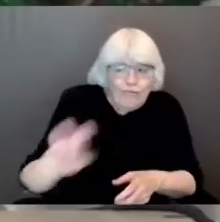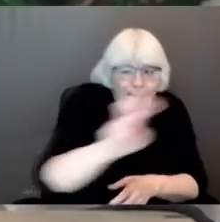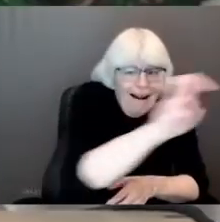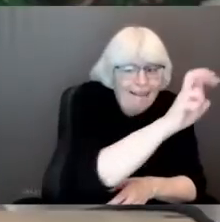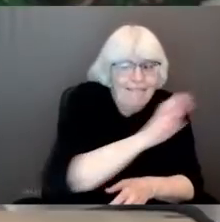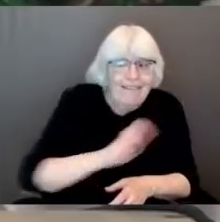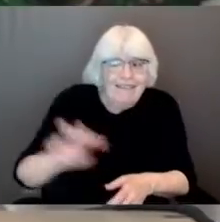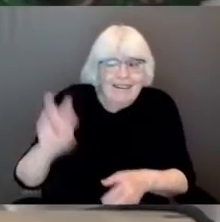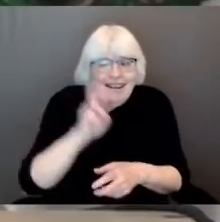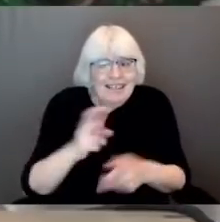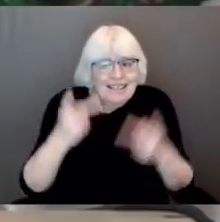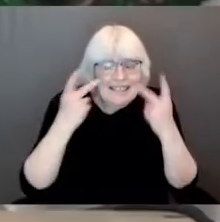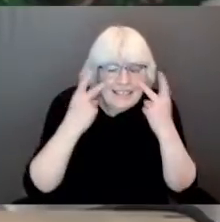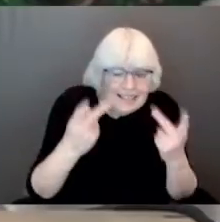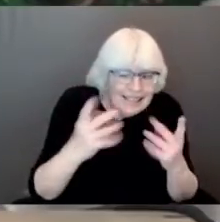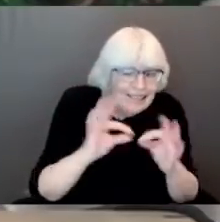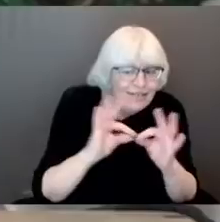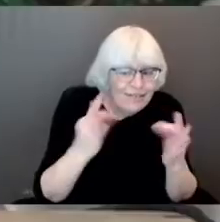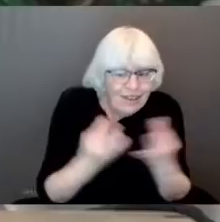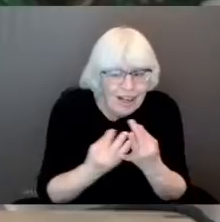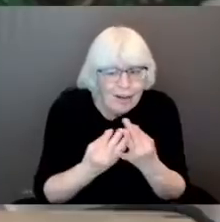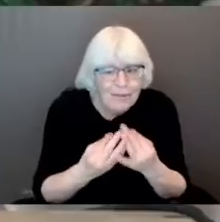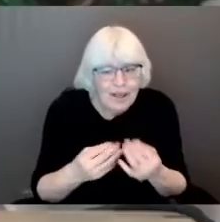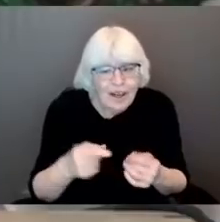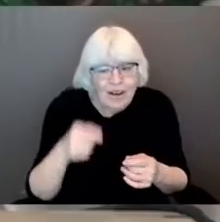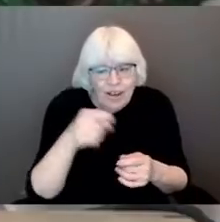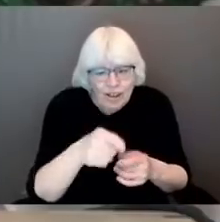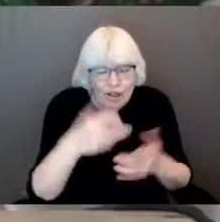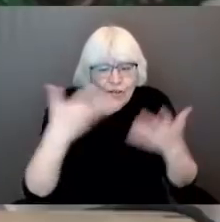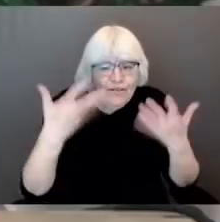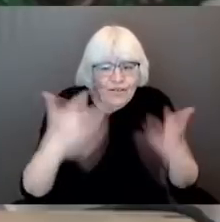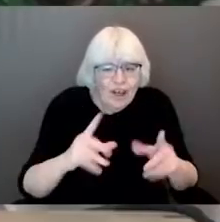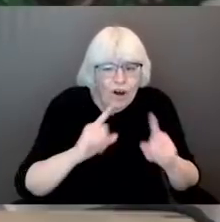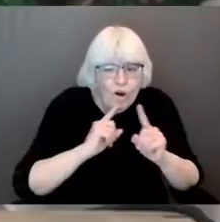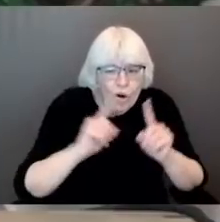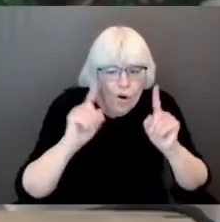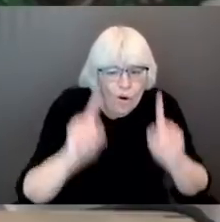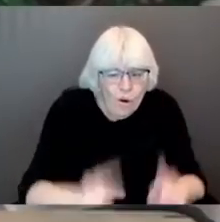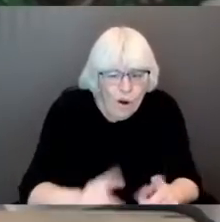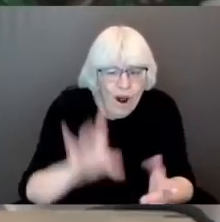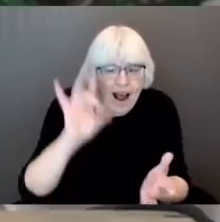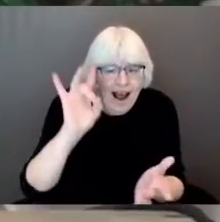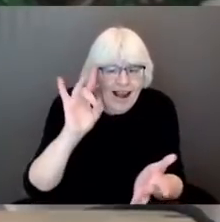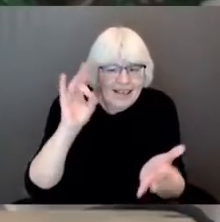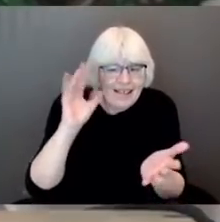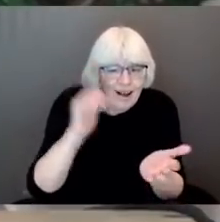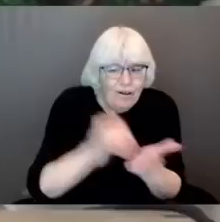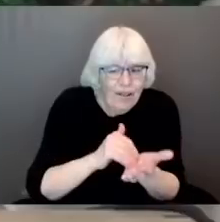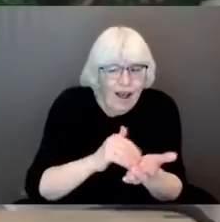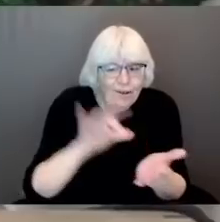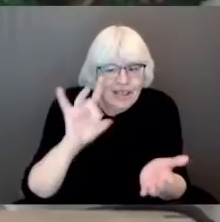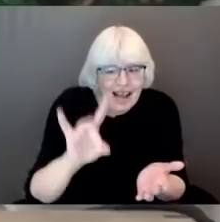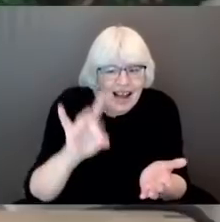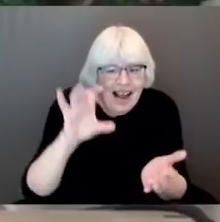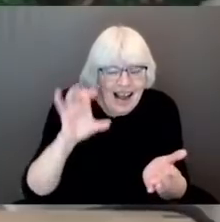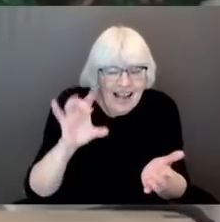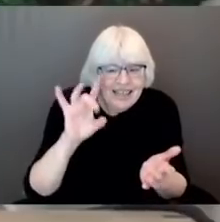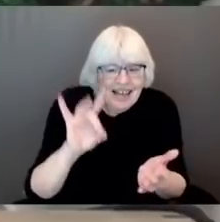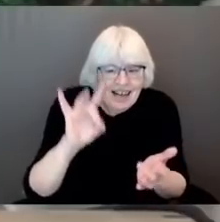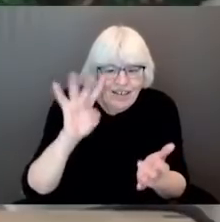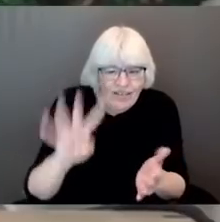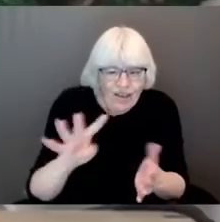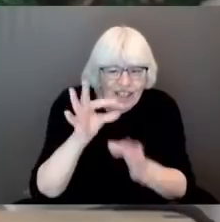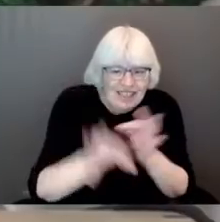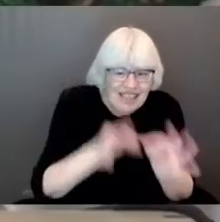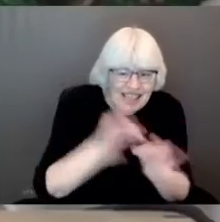also mentioned there were 8,400 tests, I believe, conducted between Friday and Sunday at